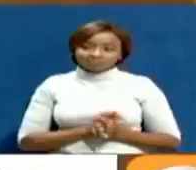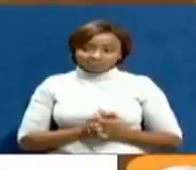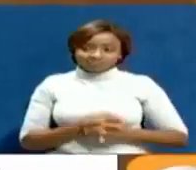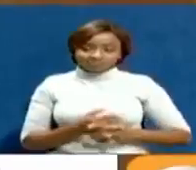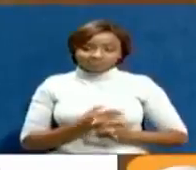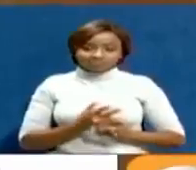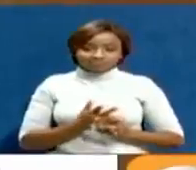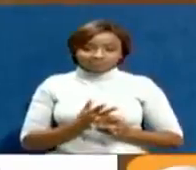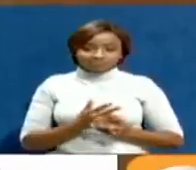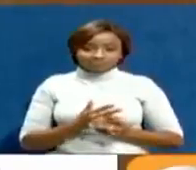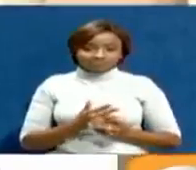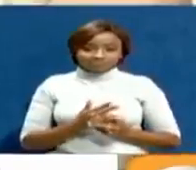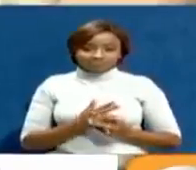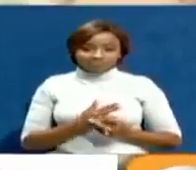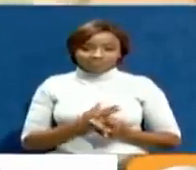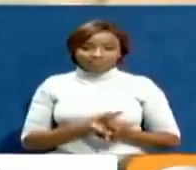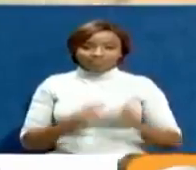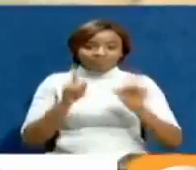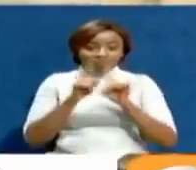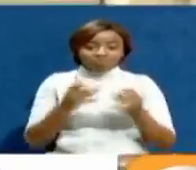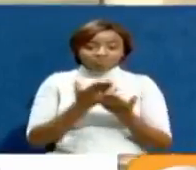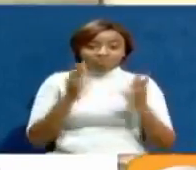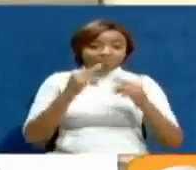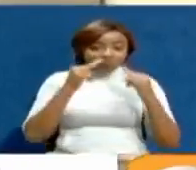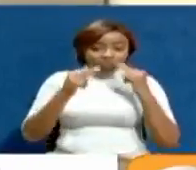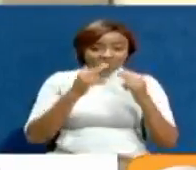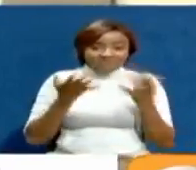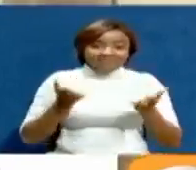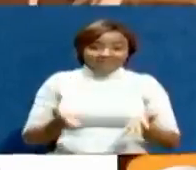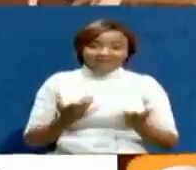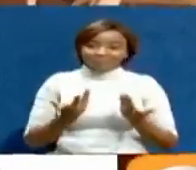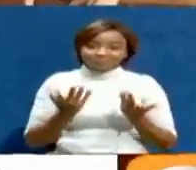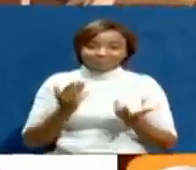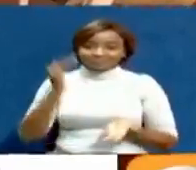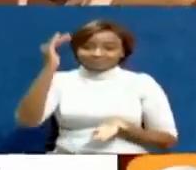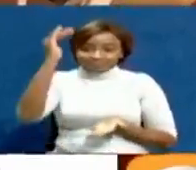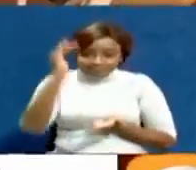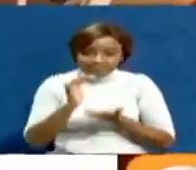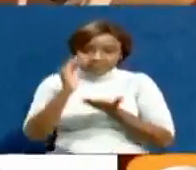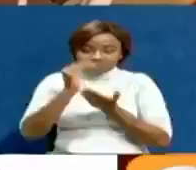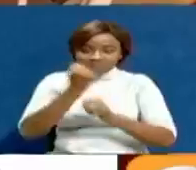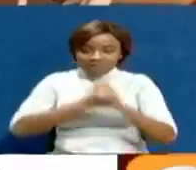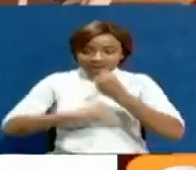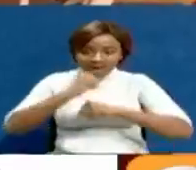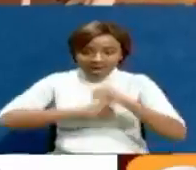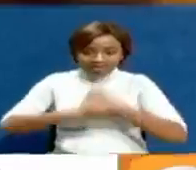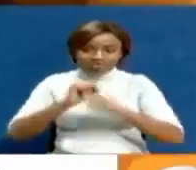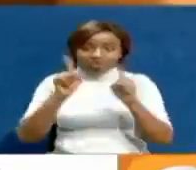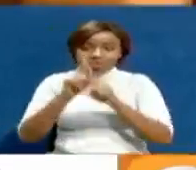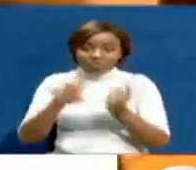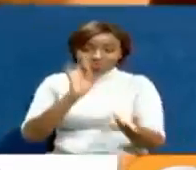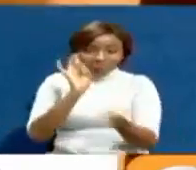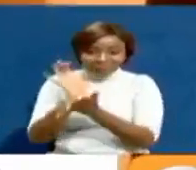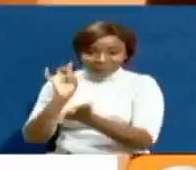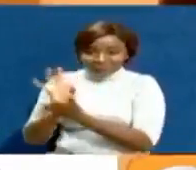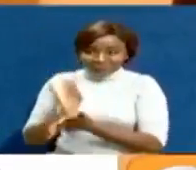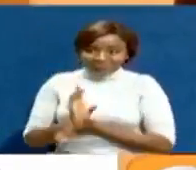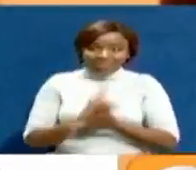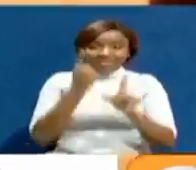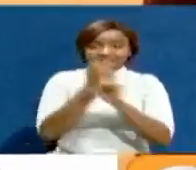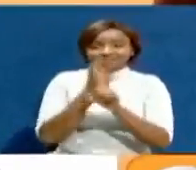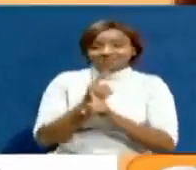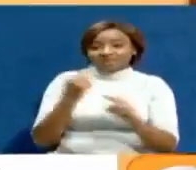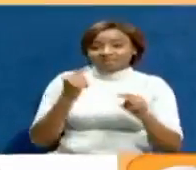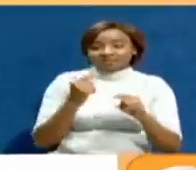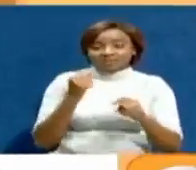left businesses feeling the pinch. Hotels have been forced to downscale operations, and the staffers, as conference and